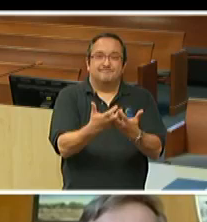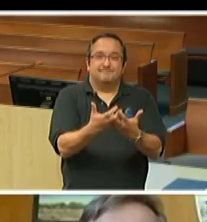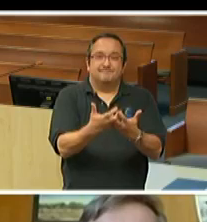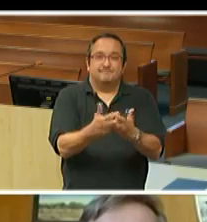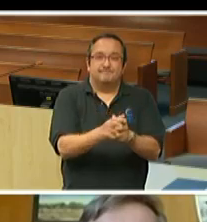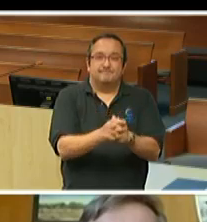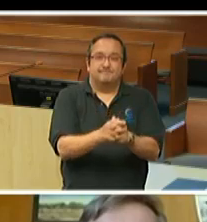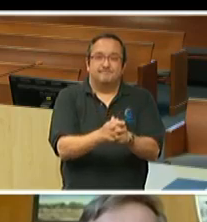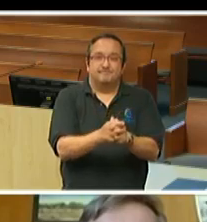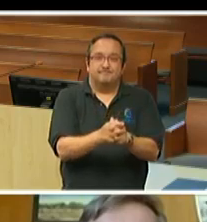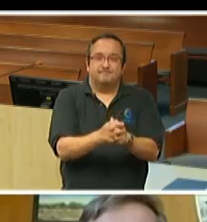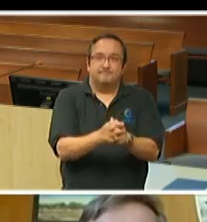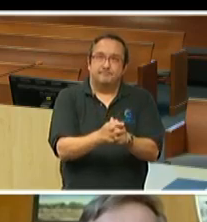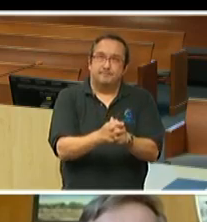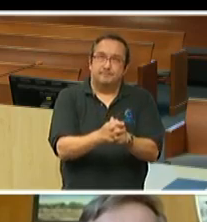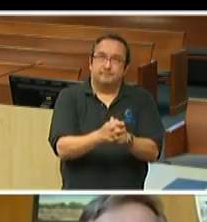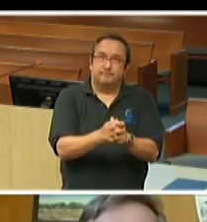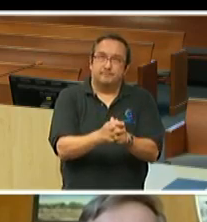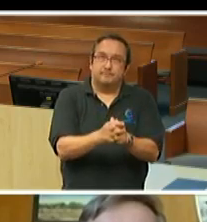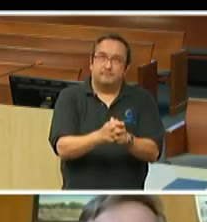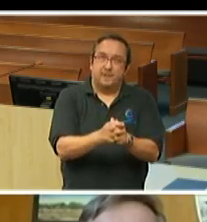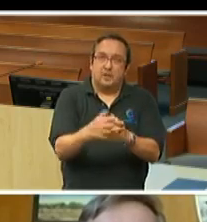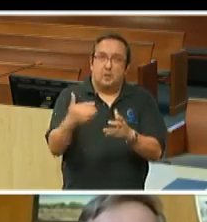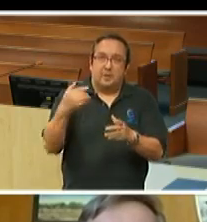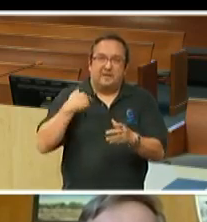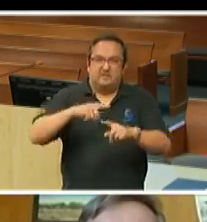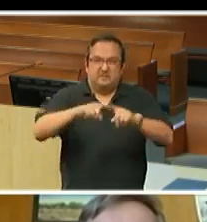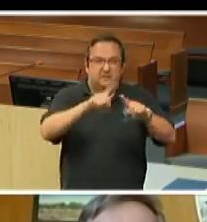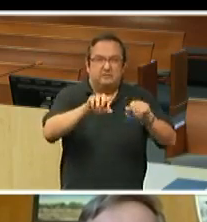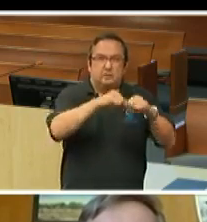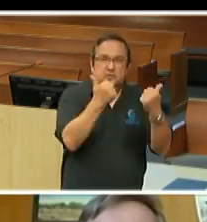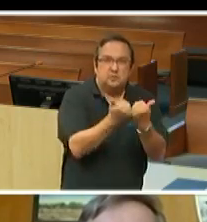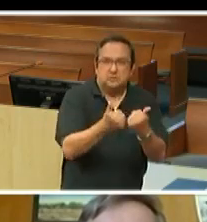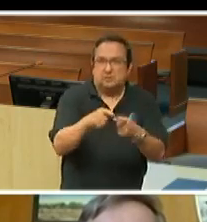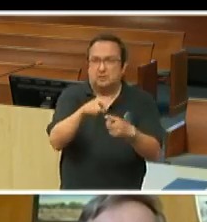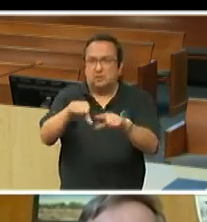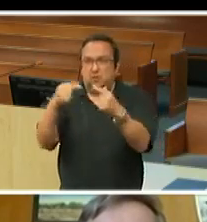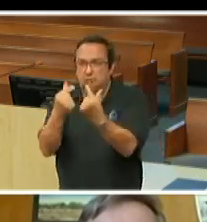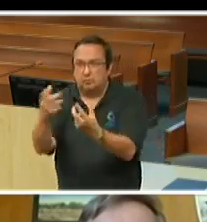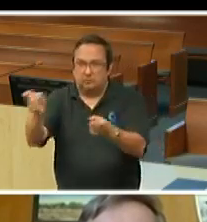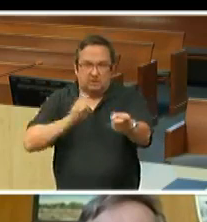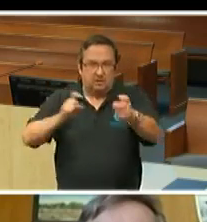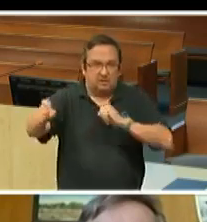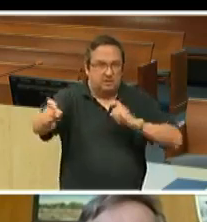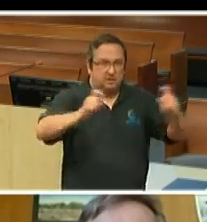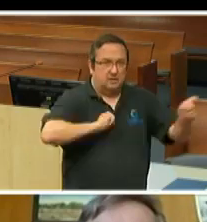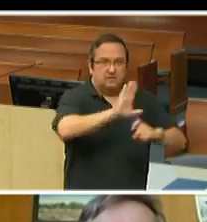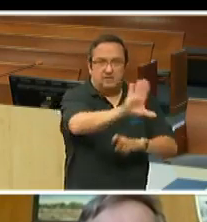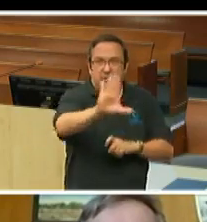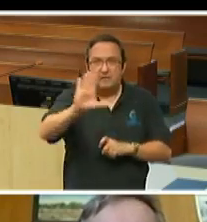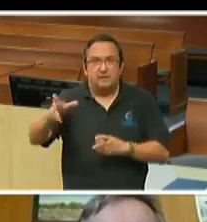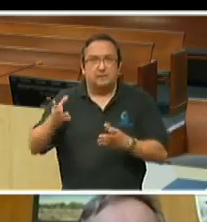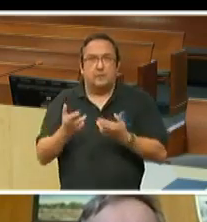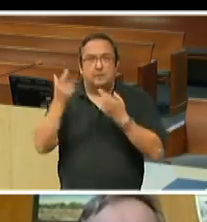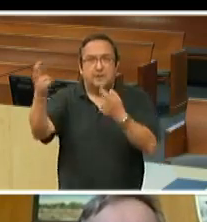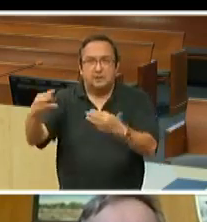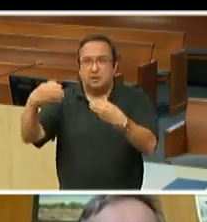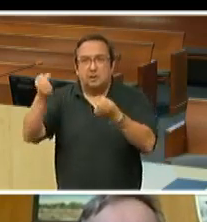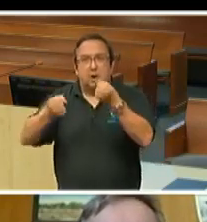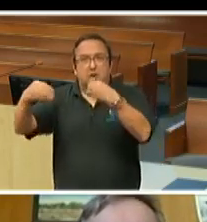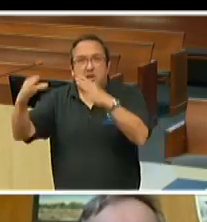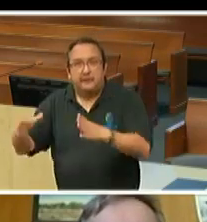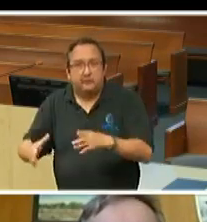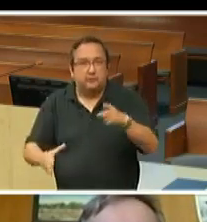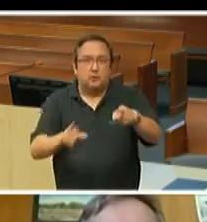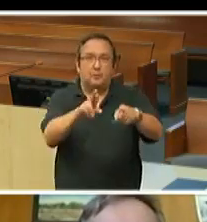what GACR and the Builders Association and the car dealers and the others